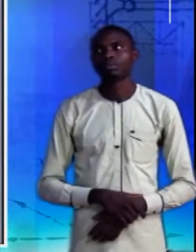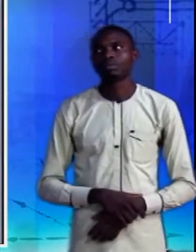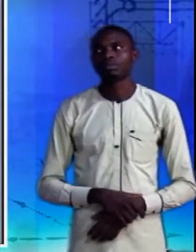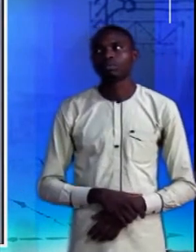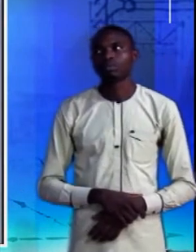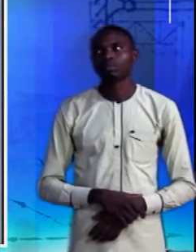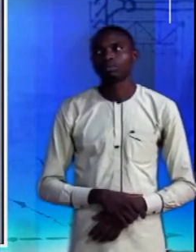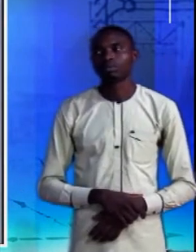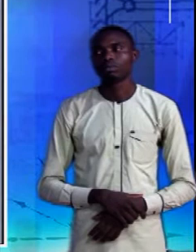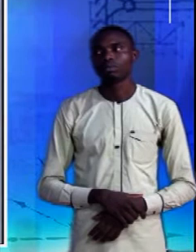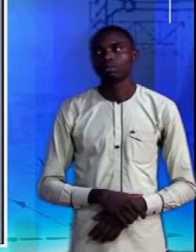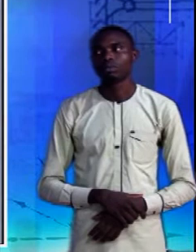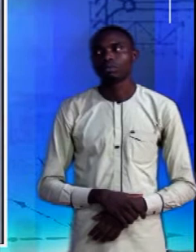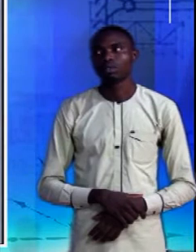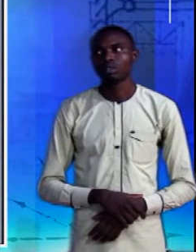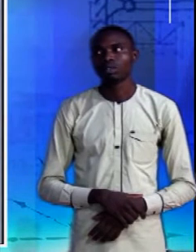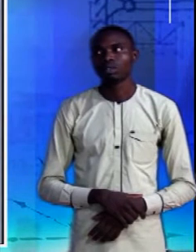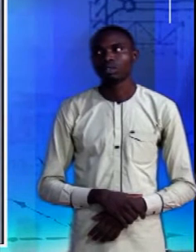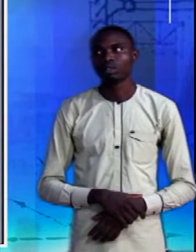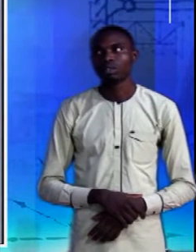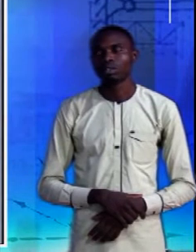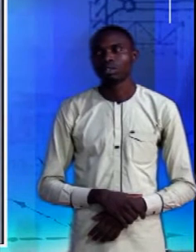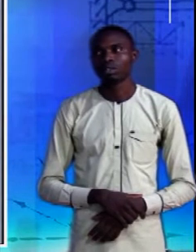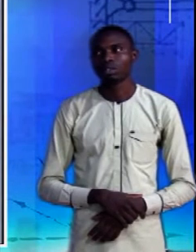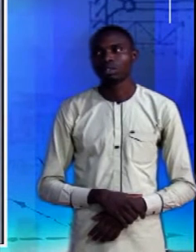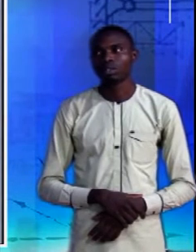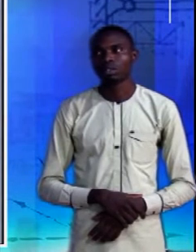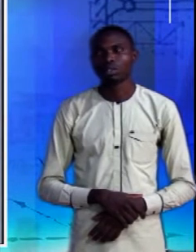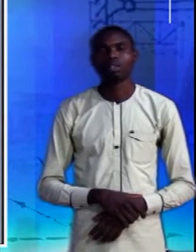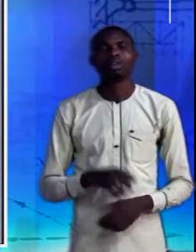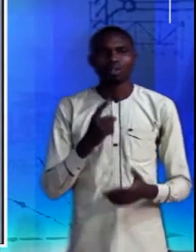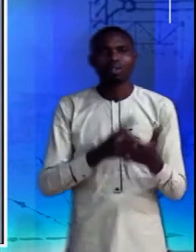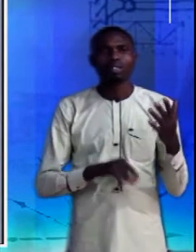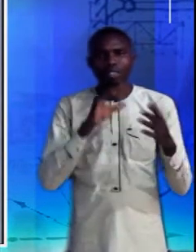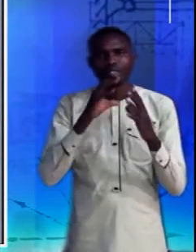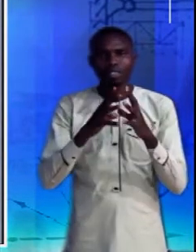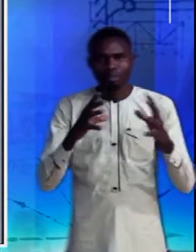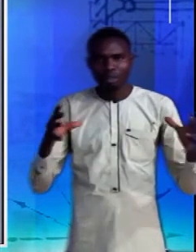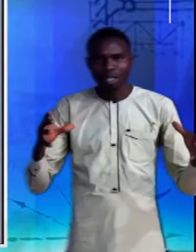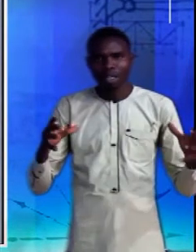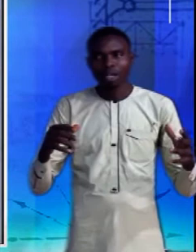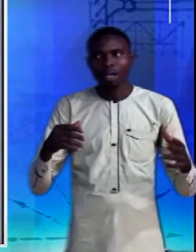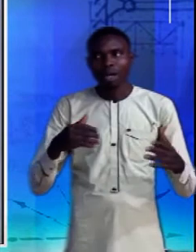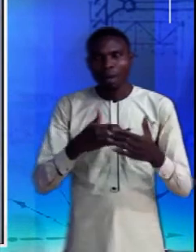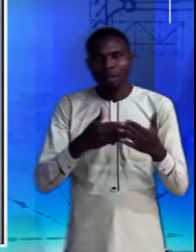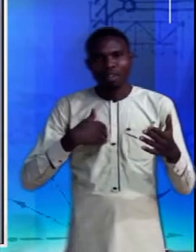length, or displacement. I hope you are with me. Last time we